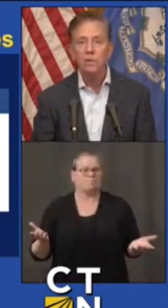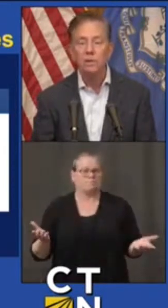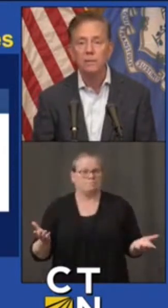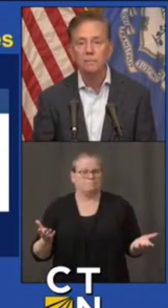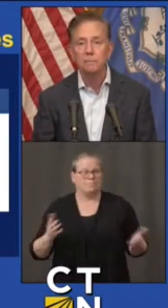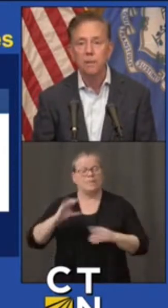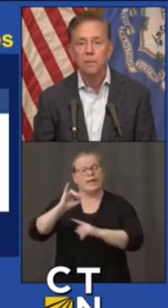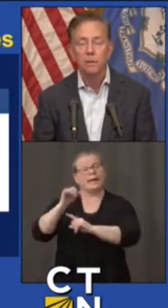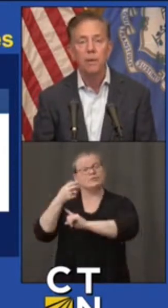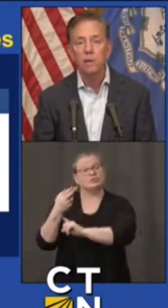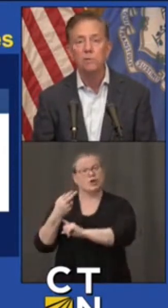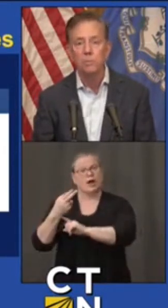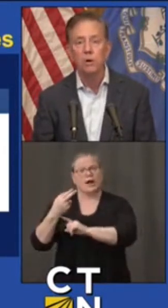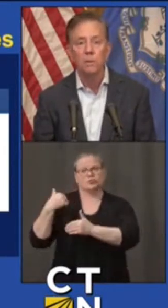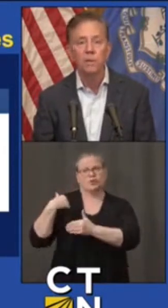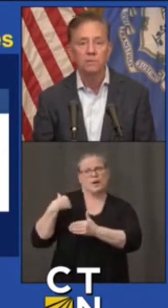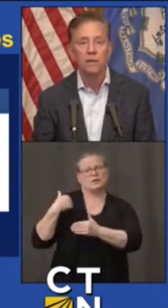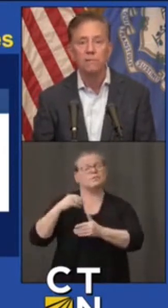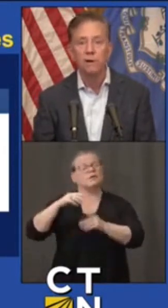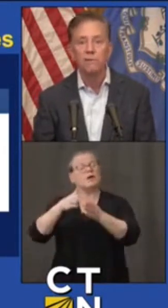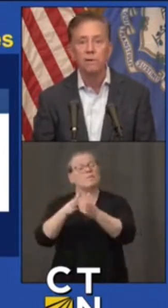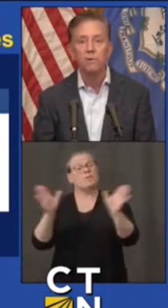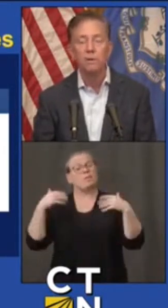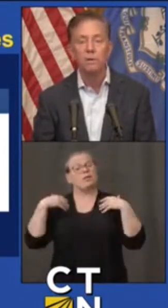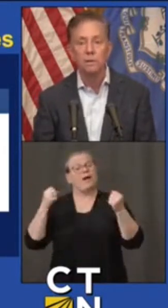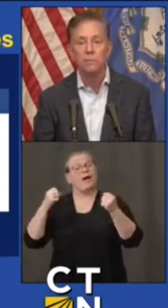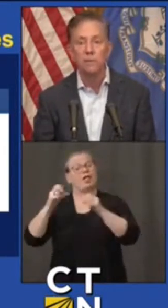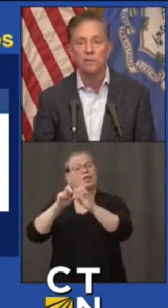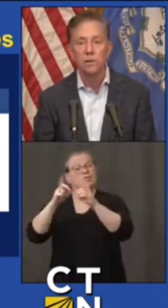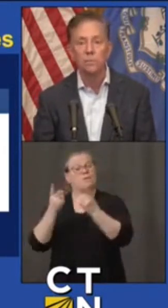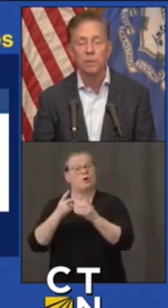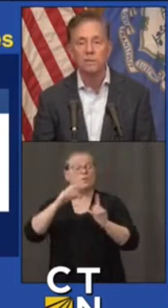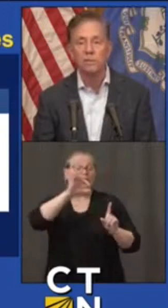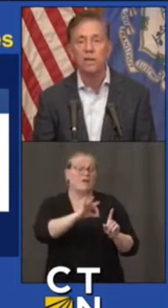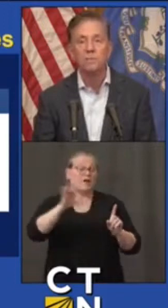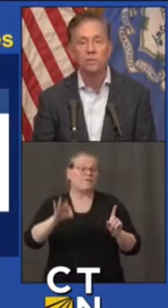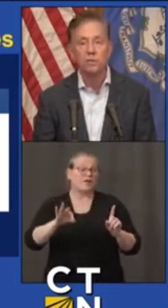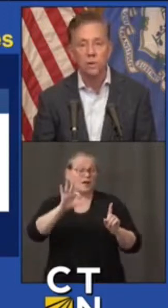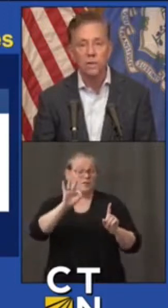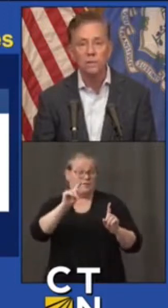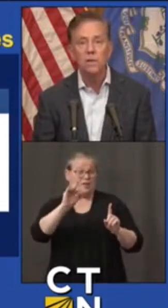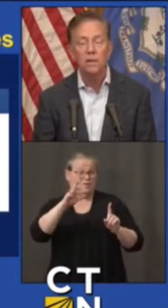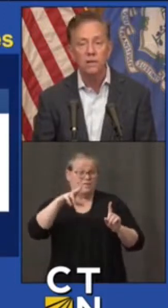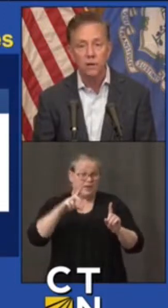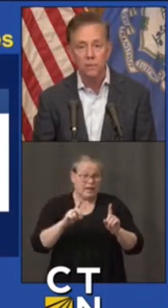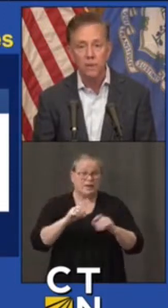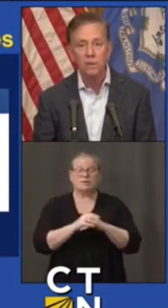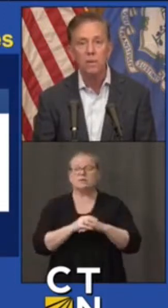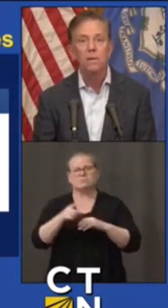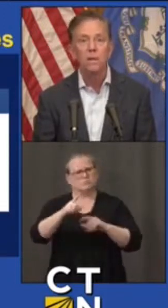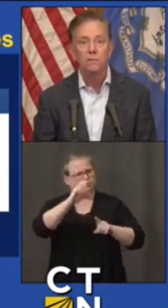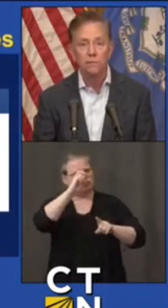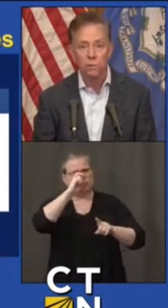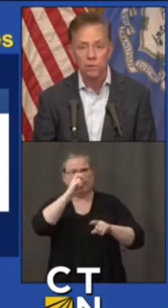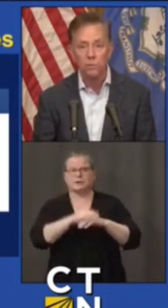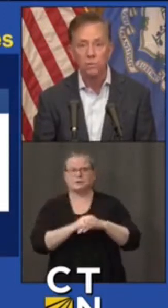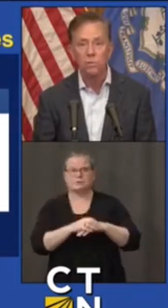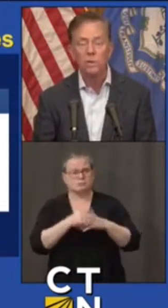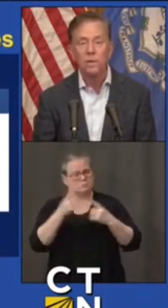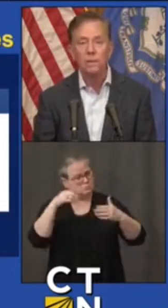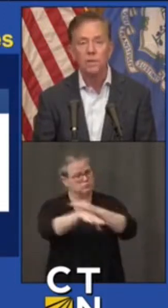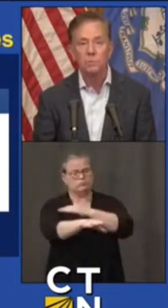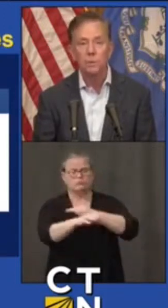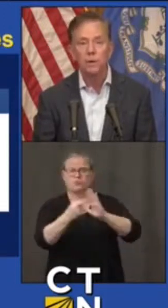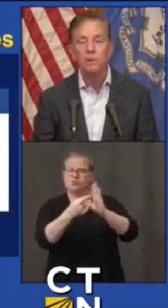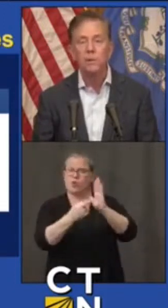to the Public Health Department in, say, Fairfield and a number of these other places. They've been strict. They've come in. They enforced the rule when it